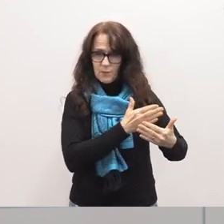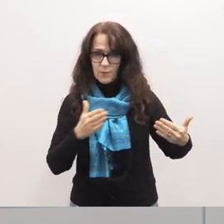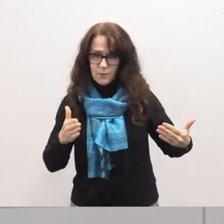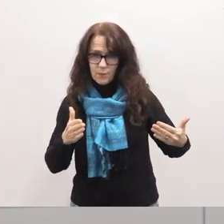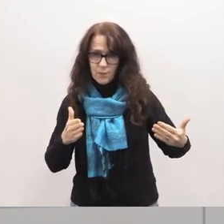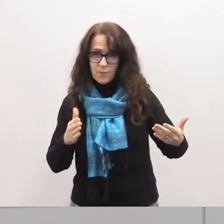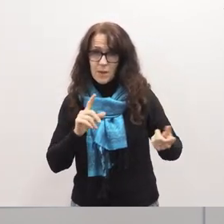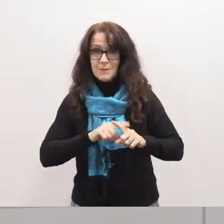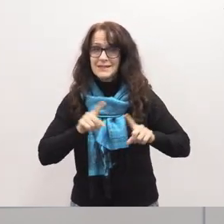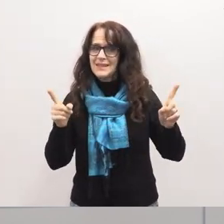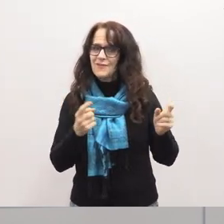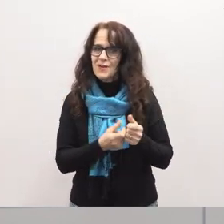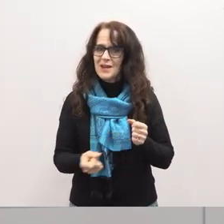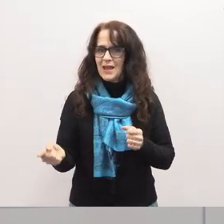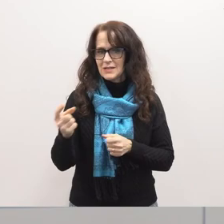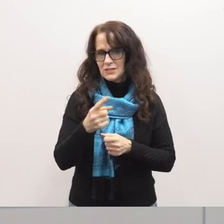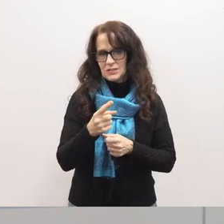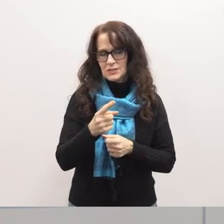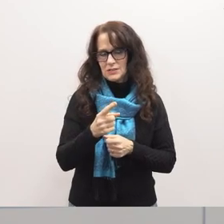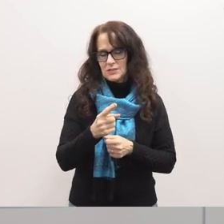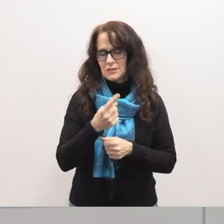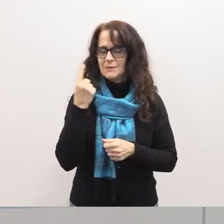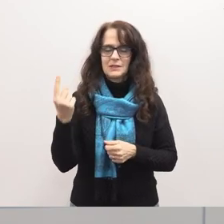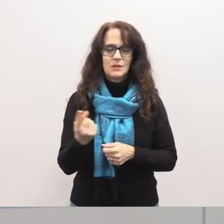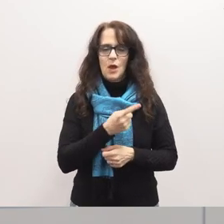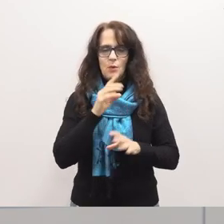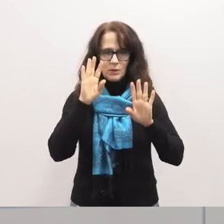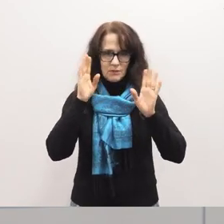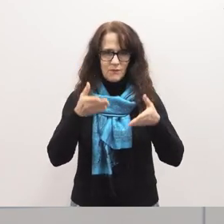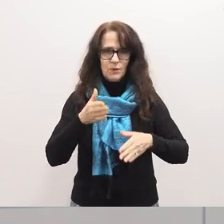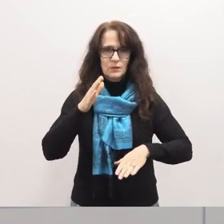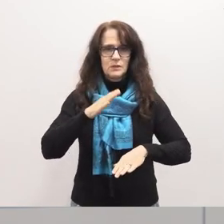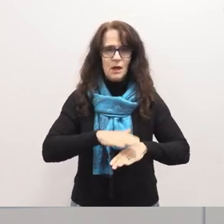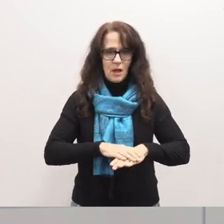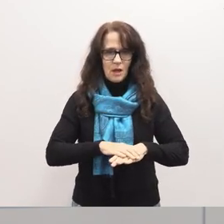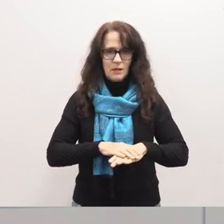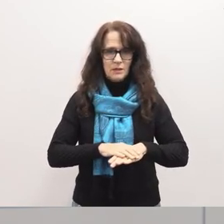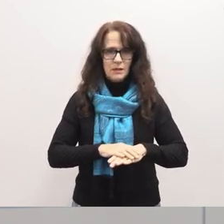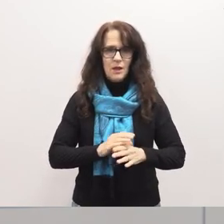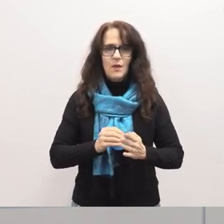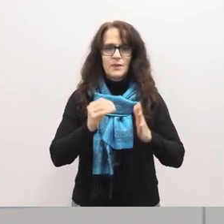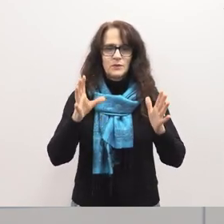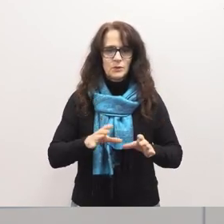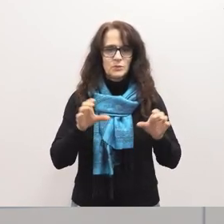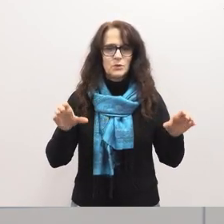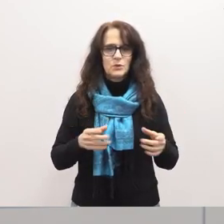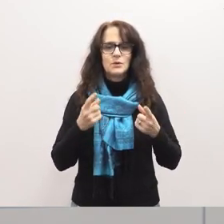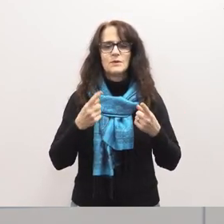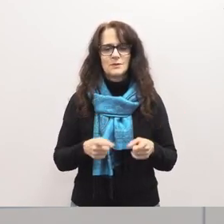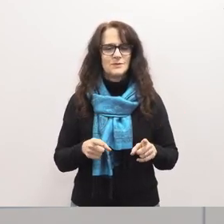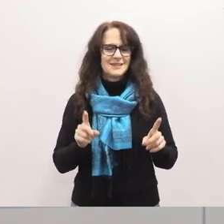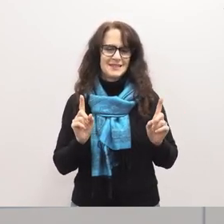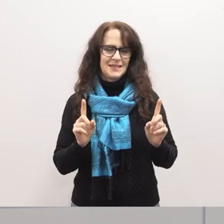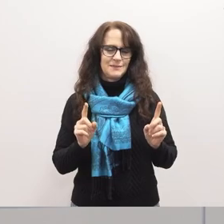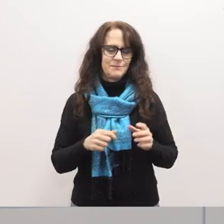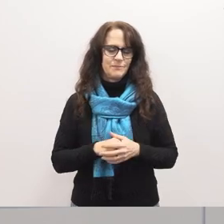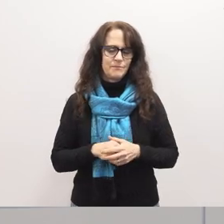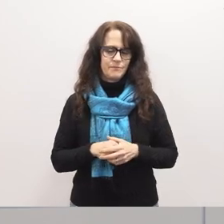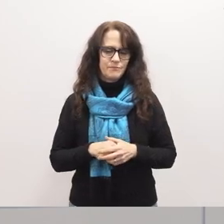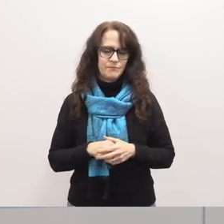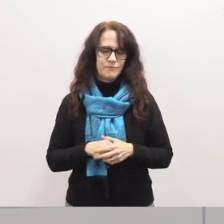different next year, but it's always focused on what the students are doing to succeed. And I'm